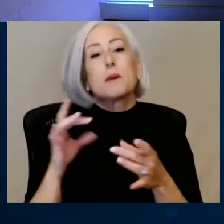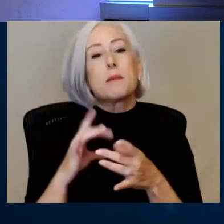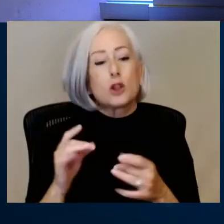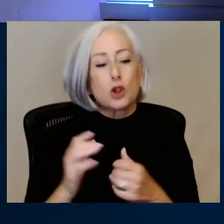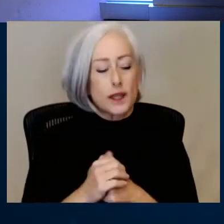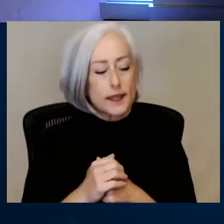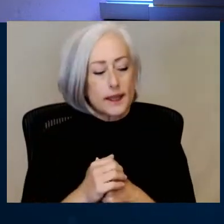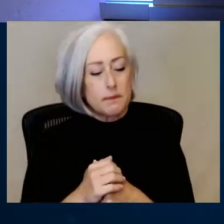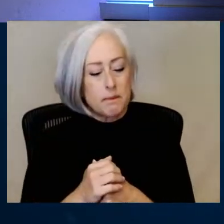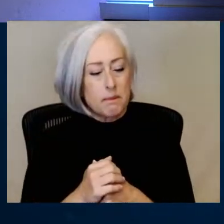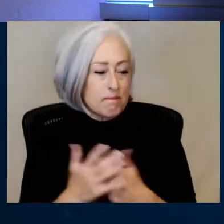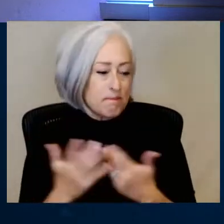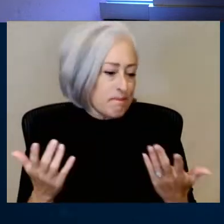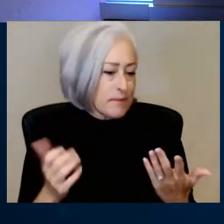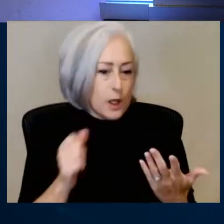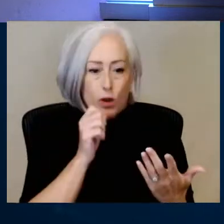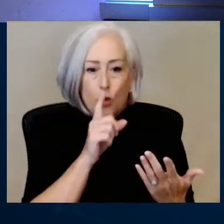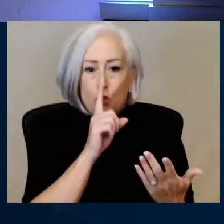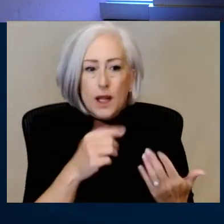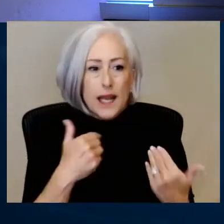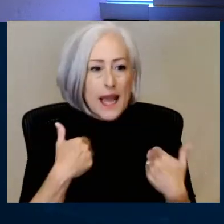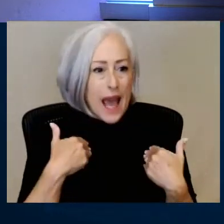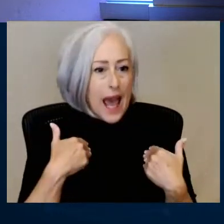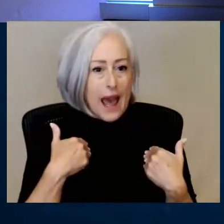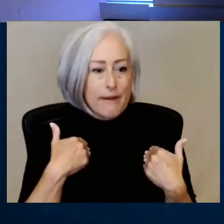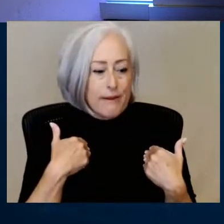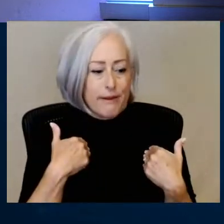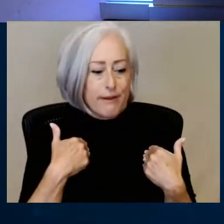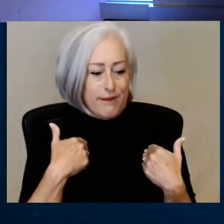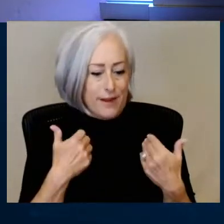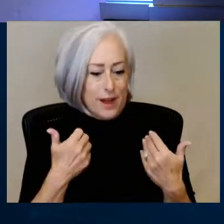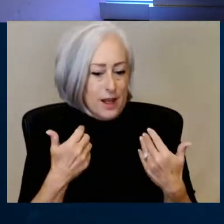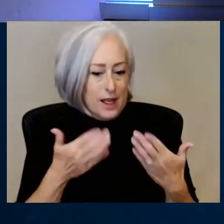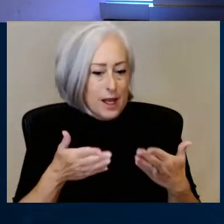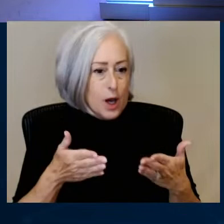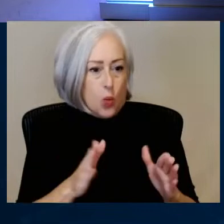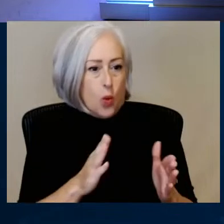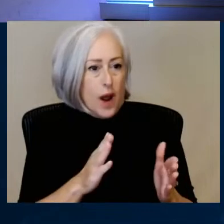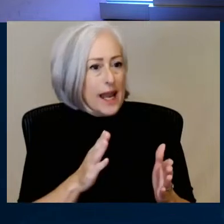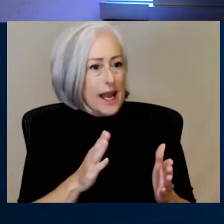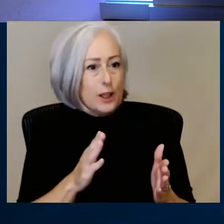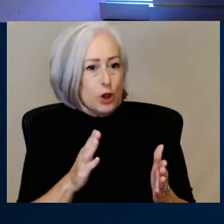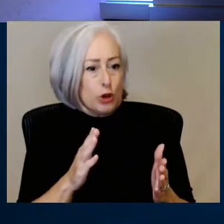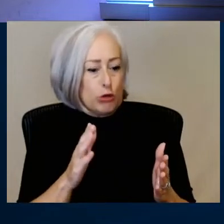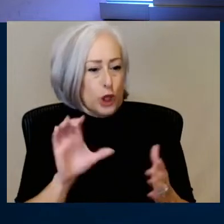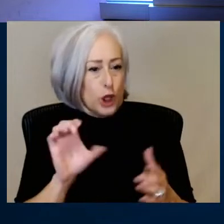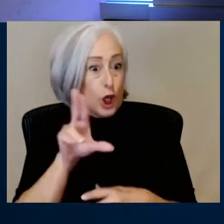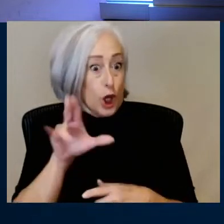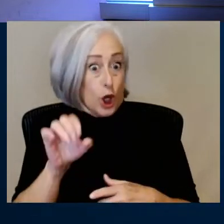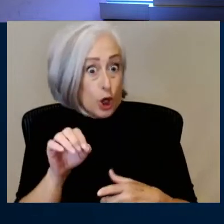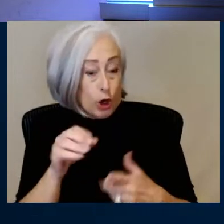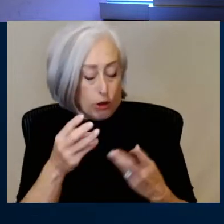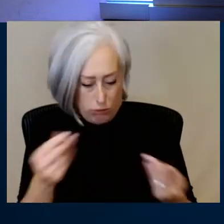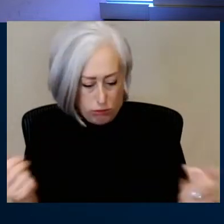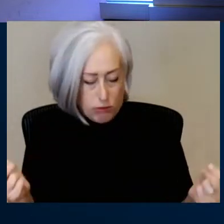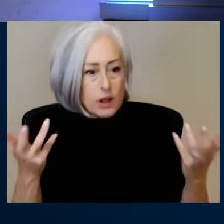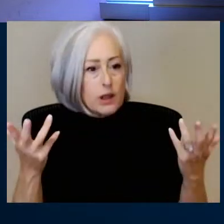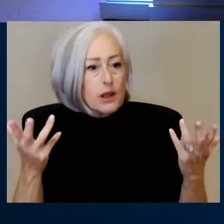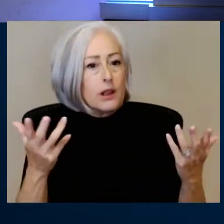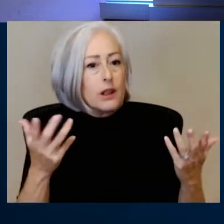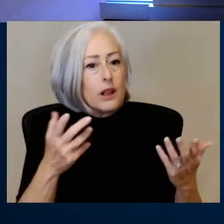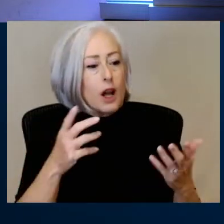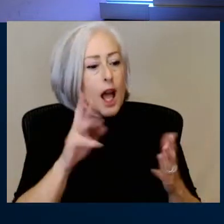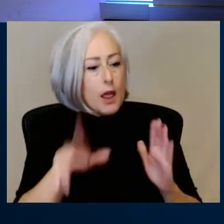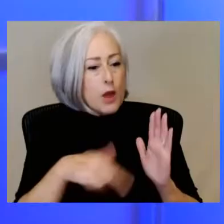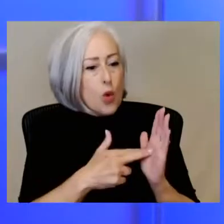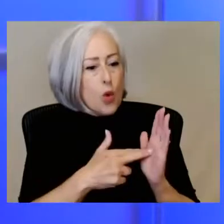really a cure for Alzheimer's. How do you treat the symptoms? And talk to us a little bit about the role of exercise, because you've done a lot of work on funding about